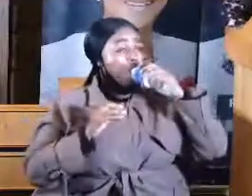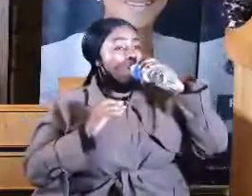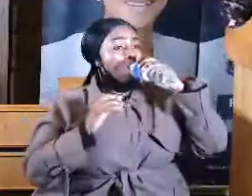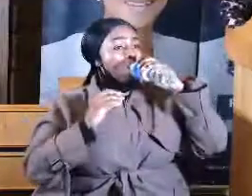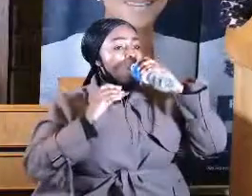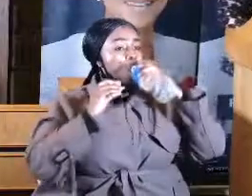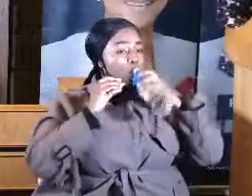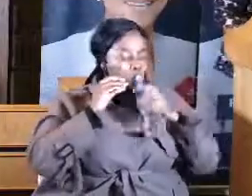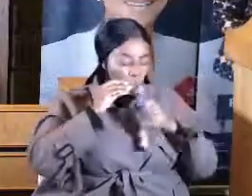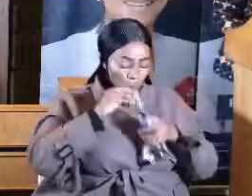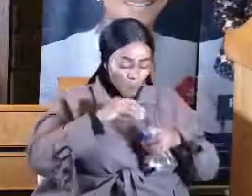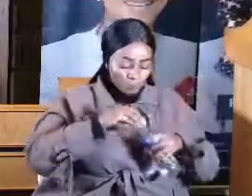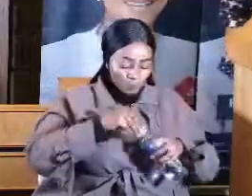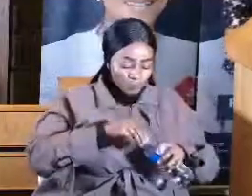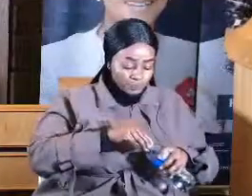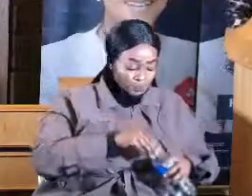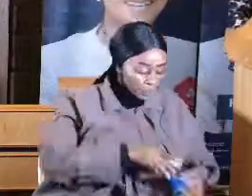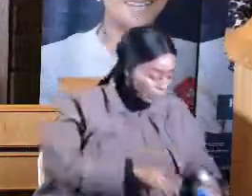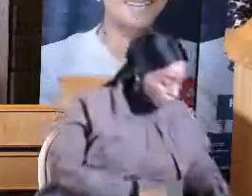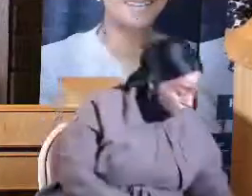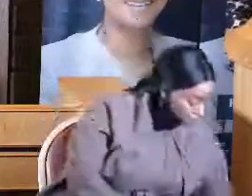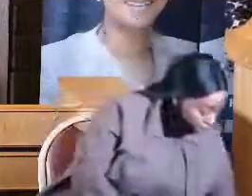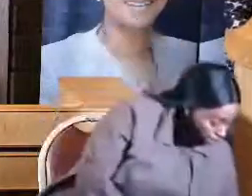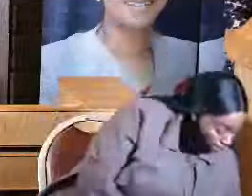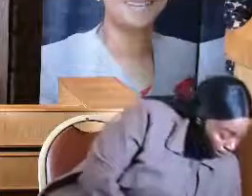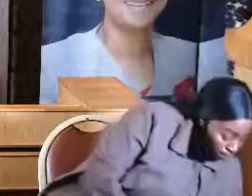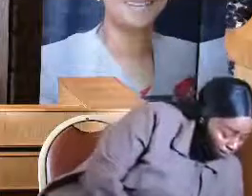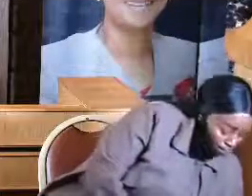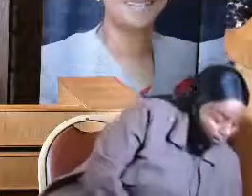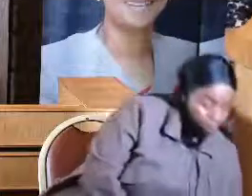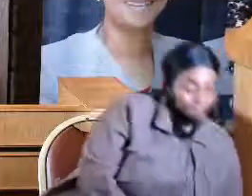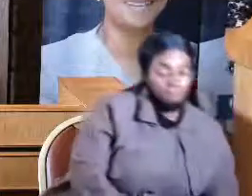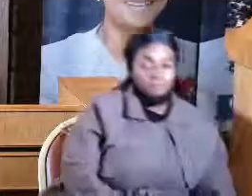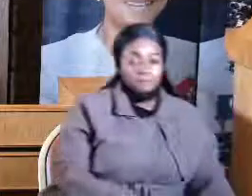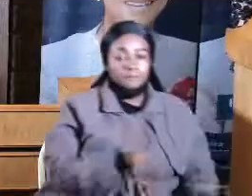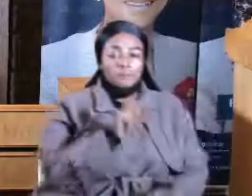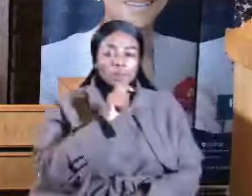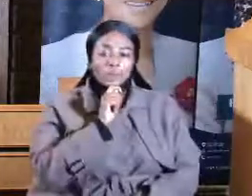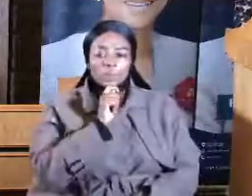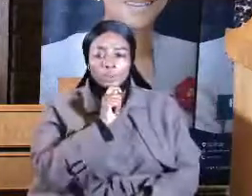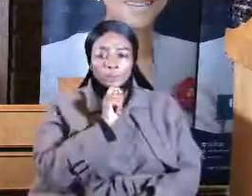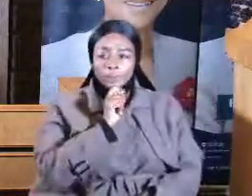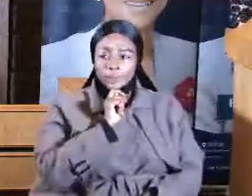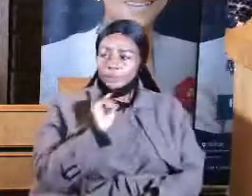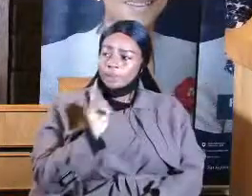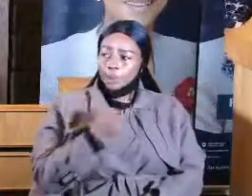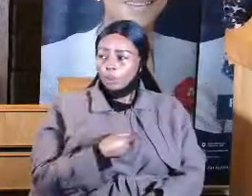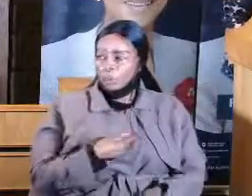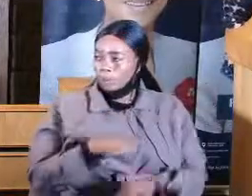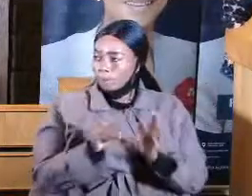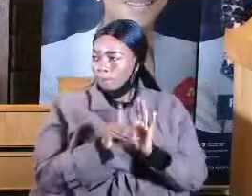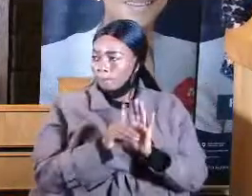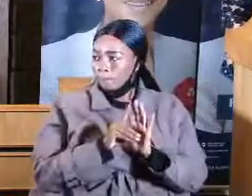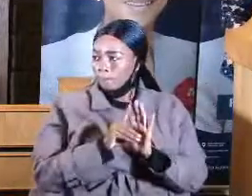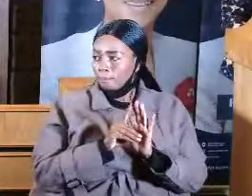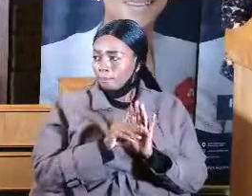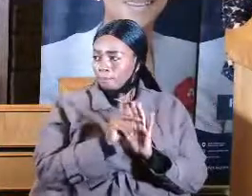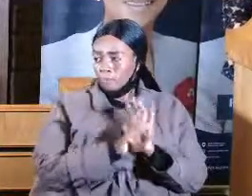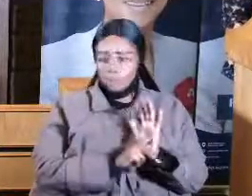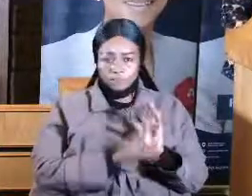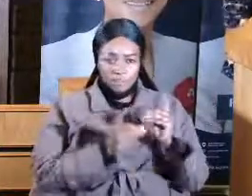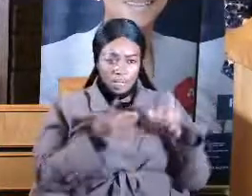Thank you very much, Program Director. Good morning, Madam Deputy Speaker, Program Director, and guests